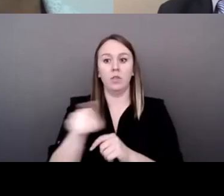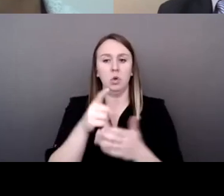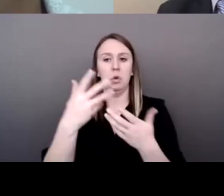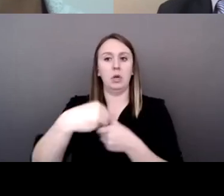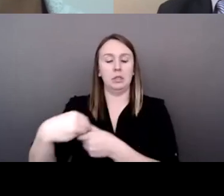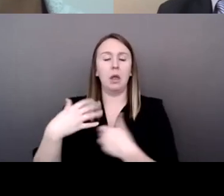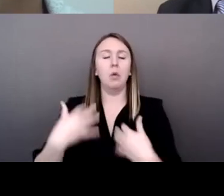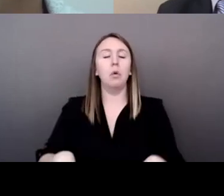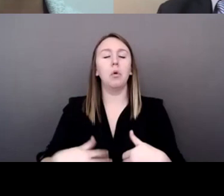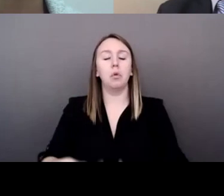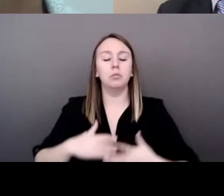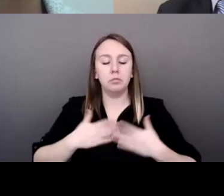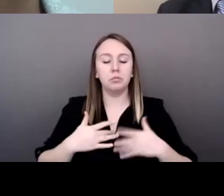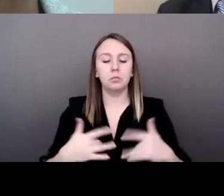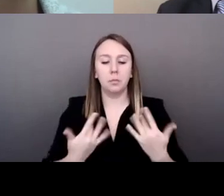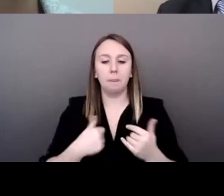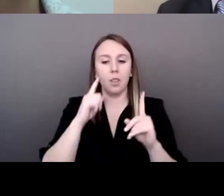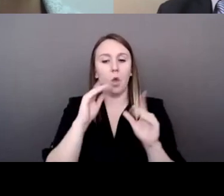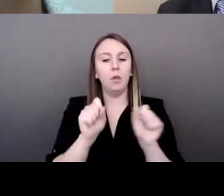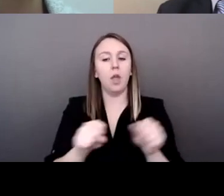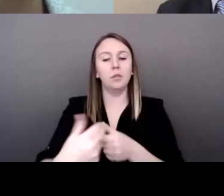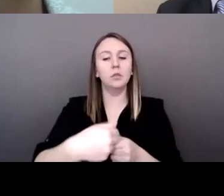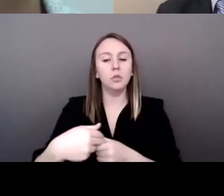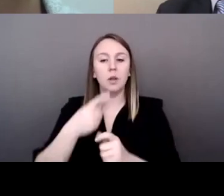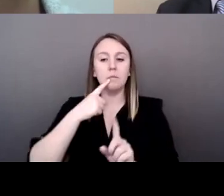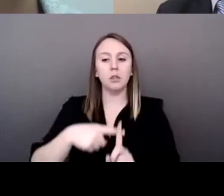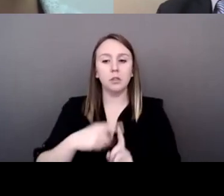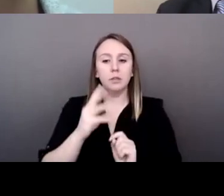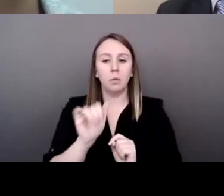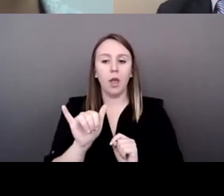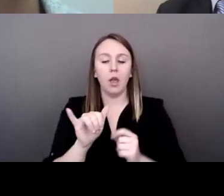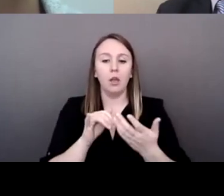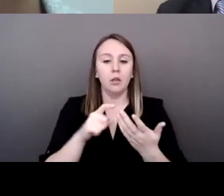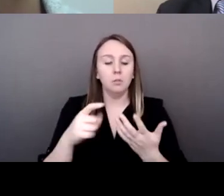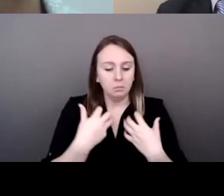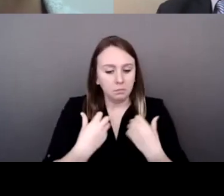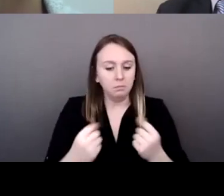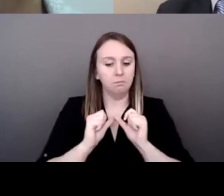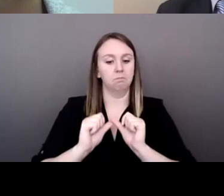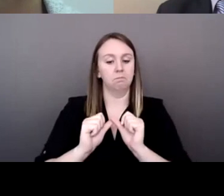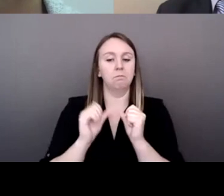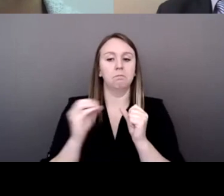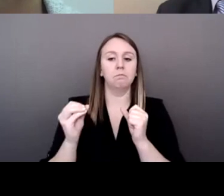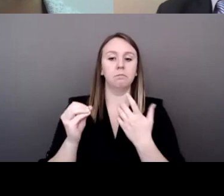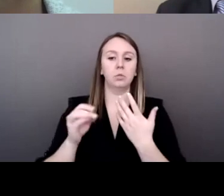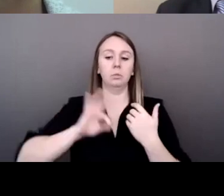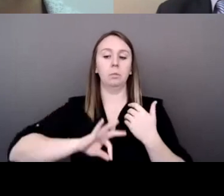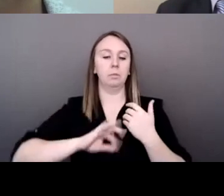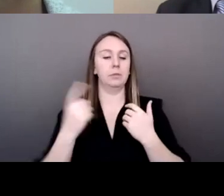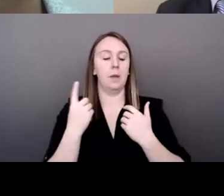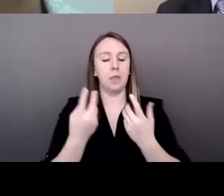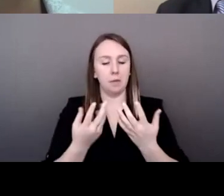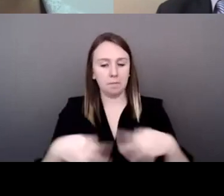hope that you were able to join us in a good way, and that you are all staying healthy, and that that you're taking away something meaningful from our